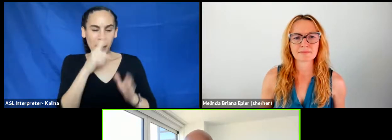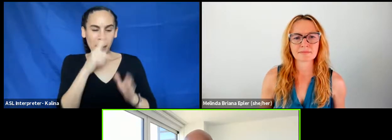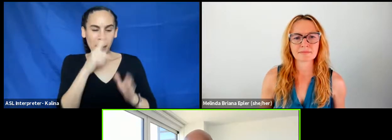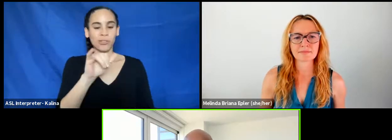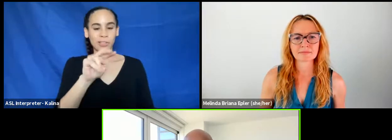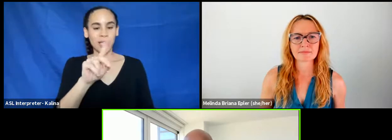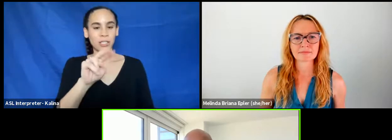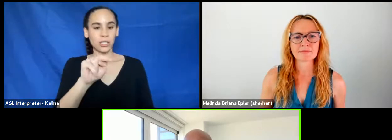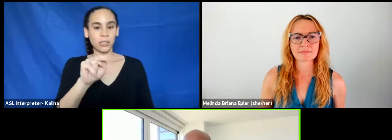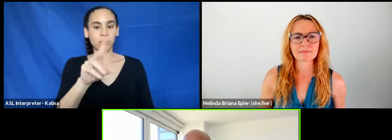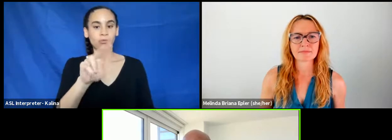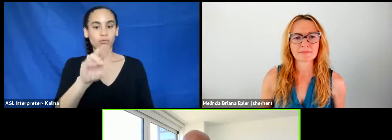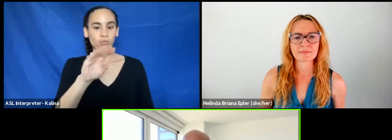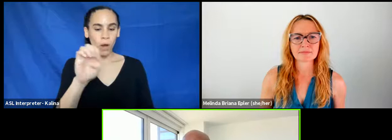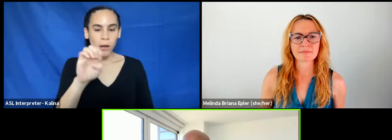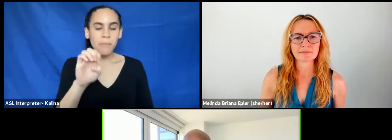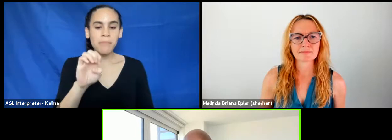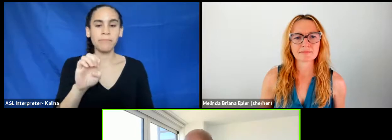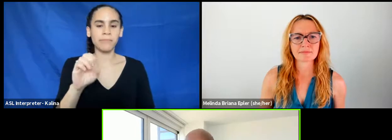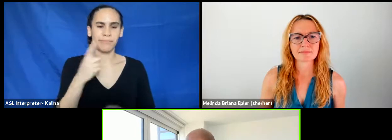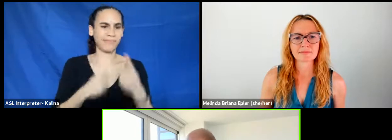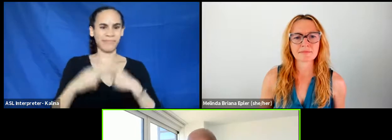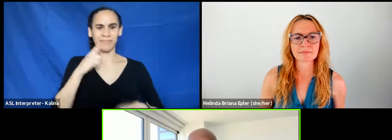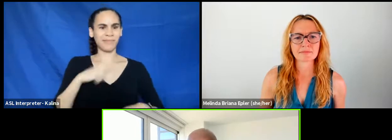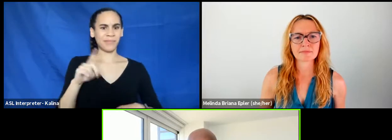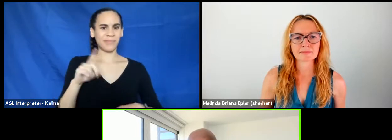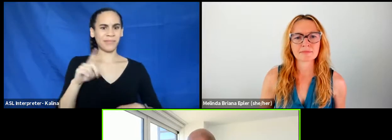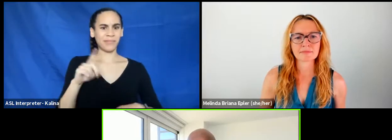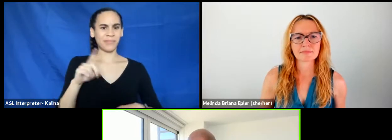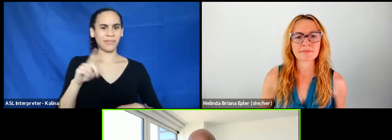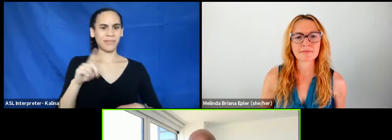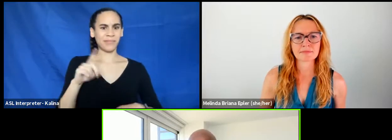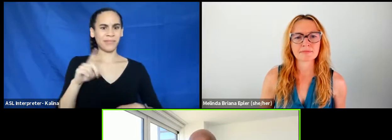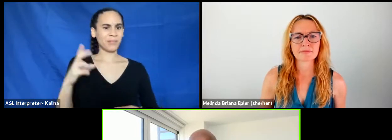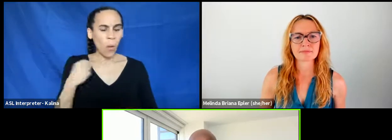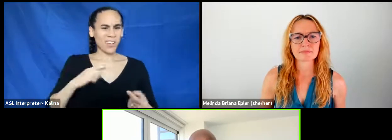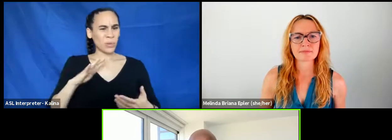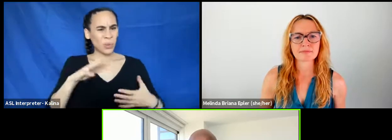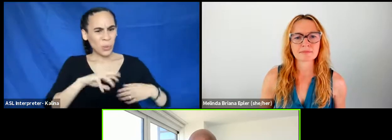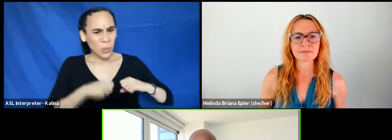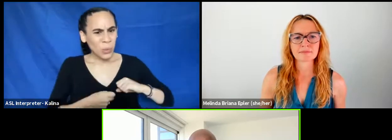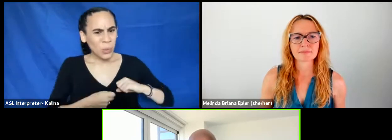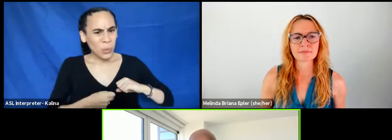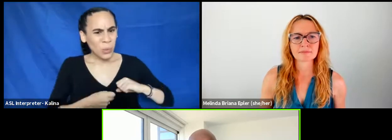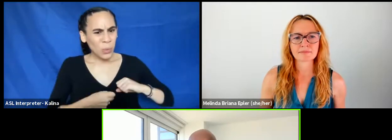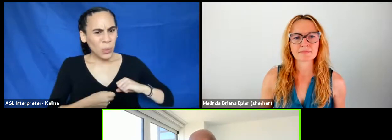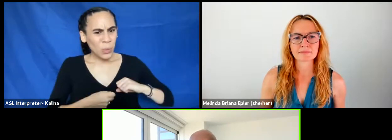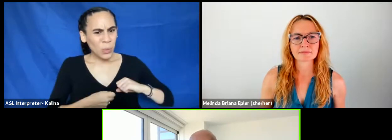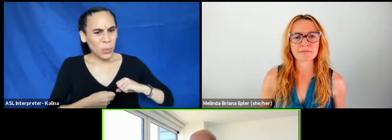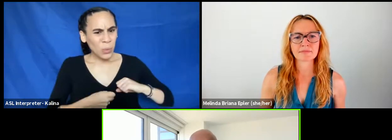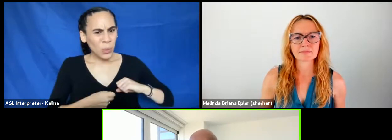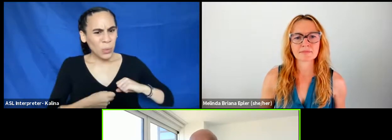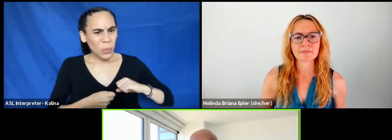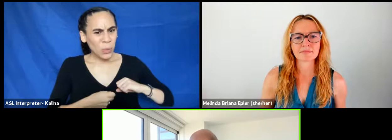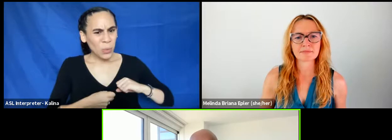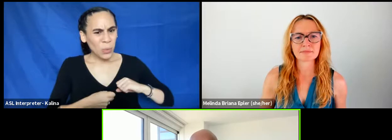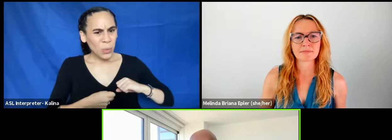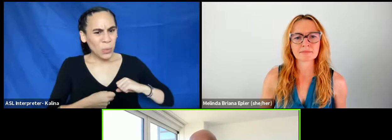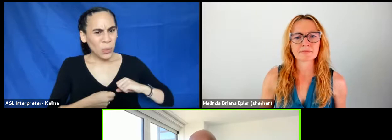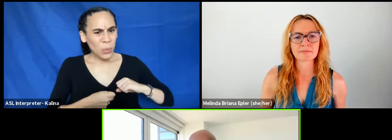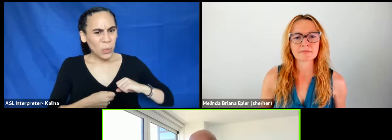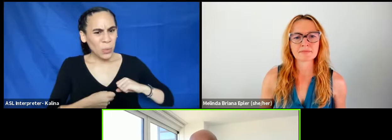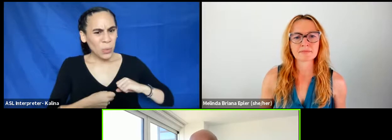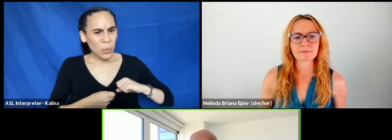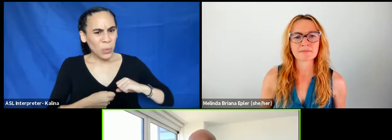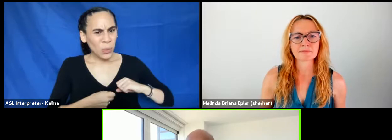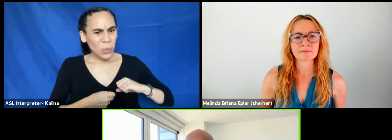And I was hurting. And I was in therapy every week, and from 2012 to 2013, and nobody knew. It was like,